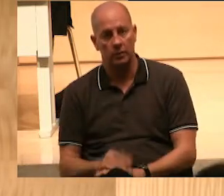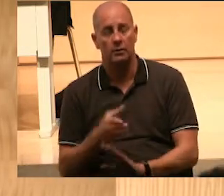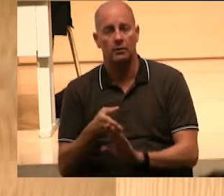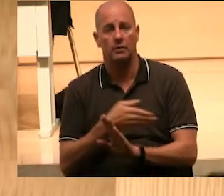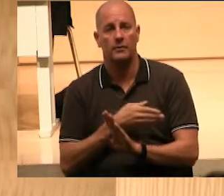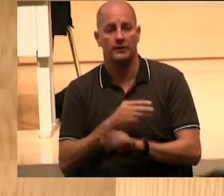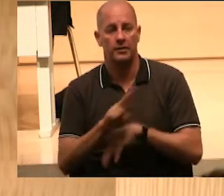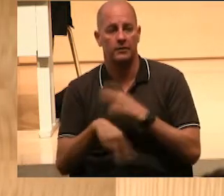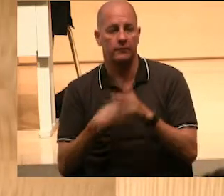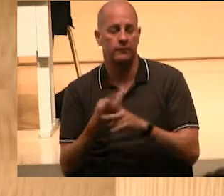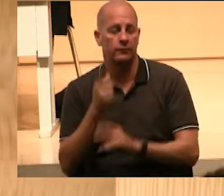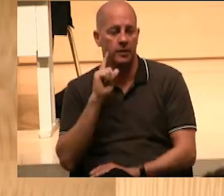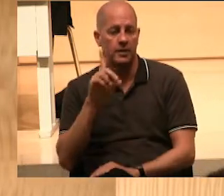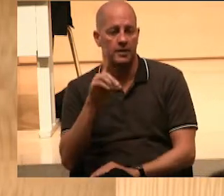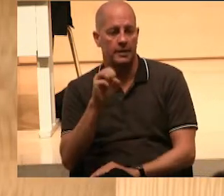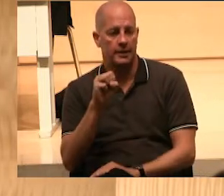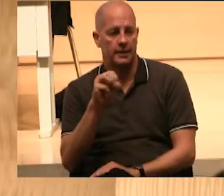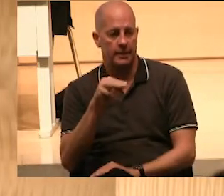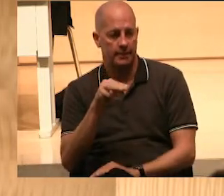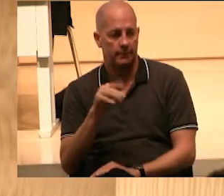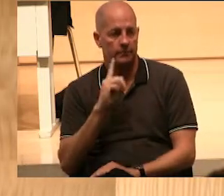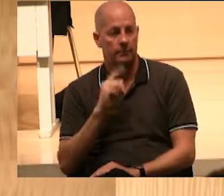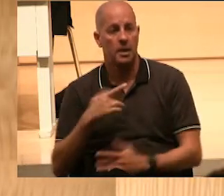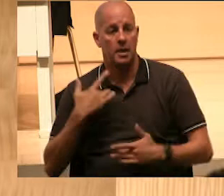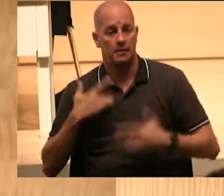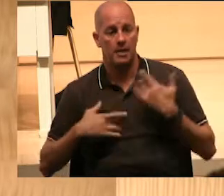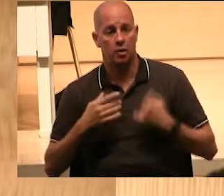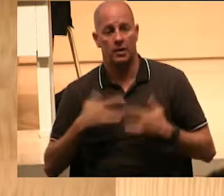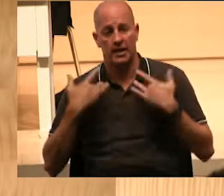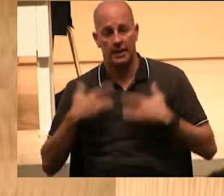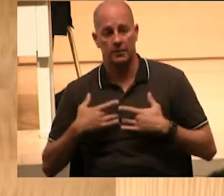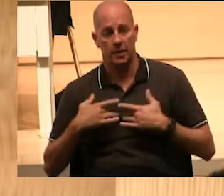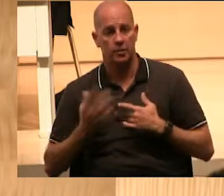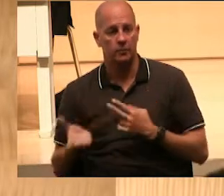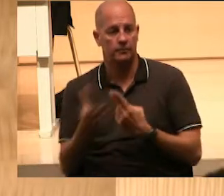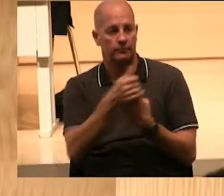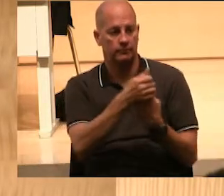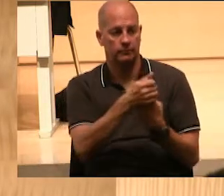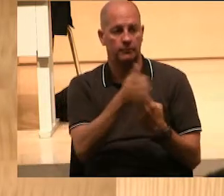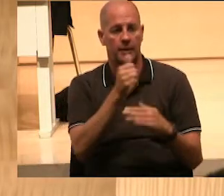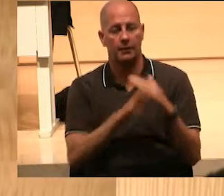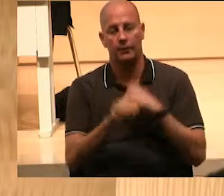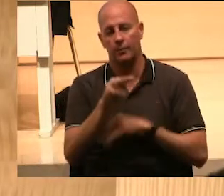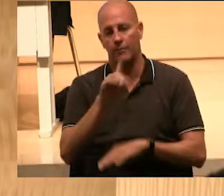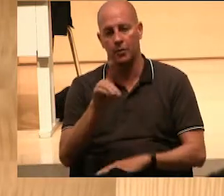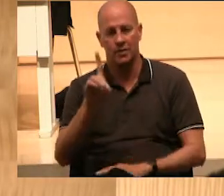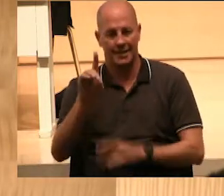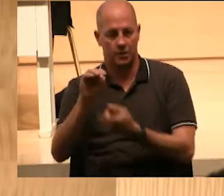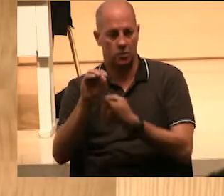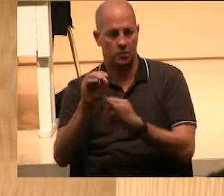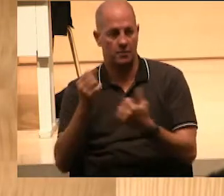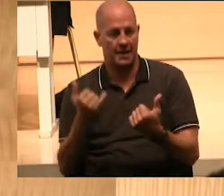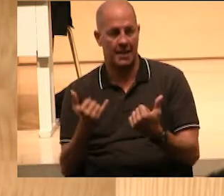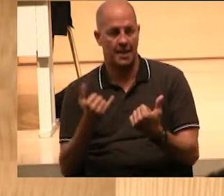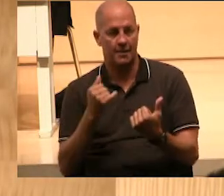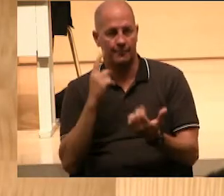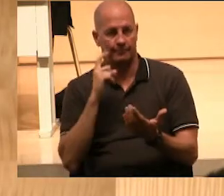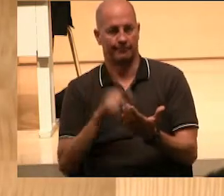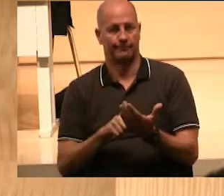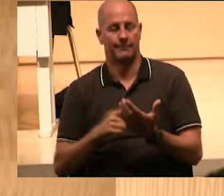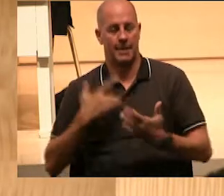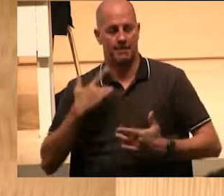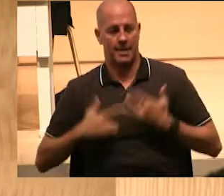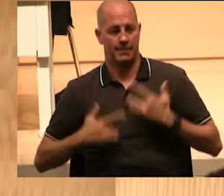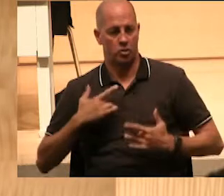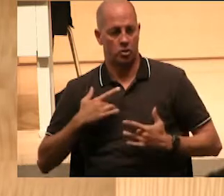previous version of the DSM, bipolar disorder and depression were grouped together under mood disorders, but we recognize that bipolar disorder